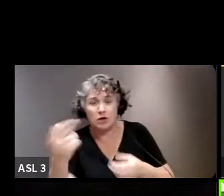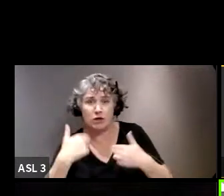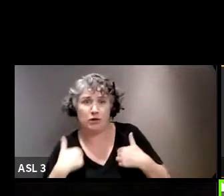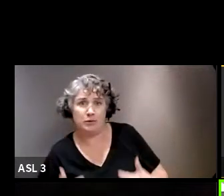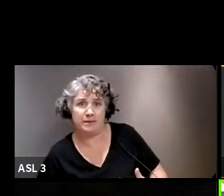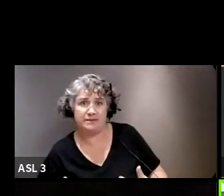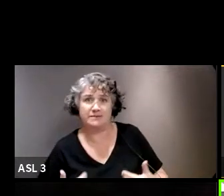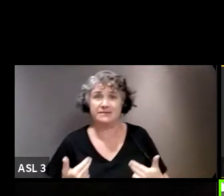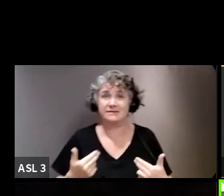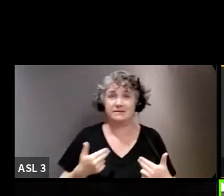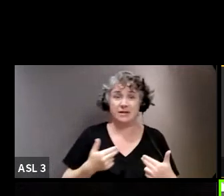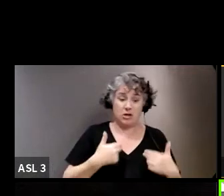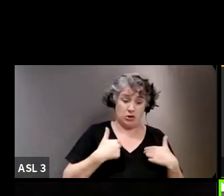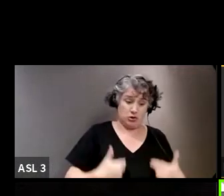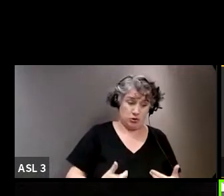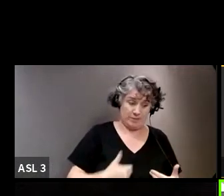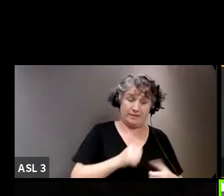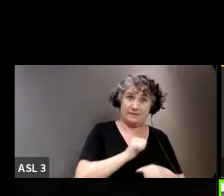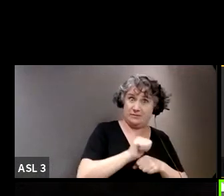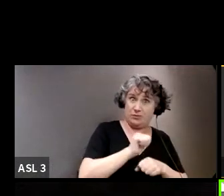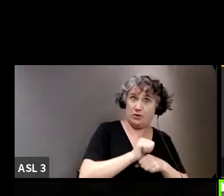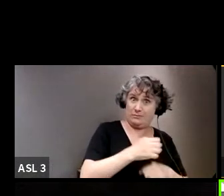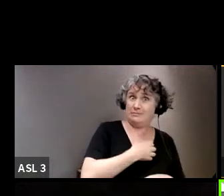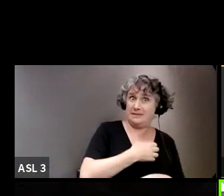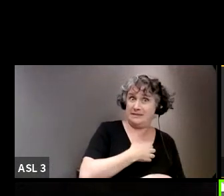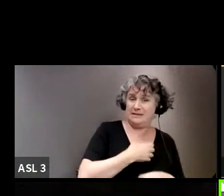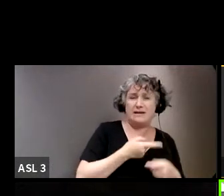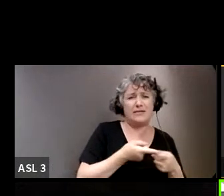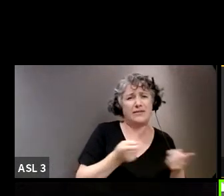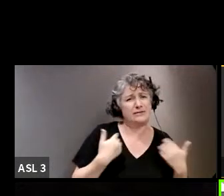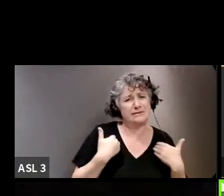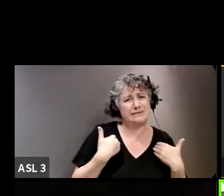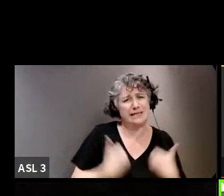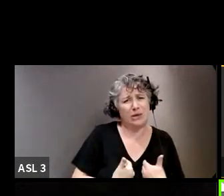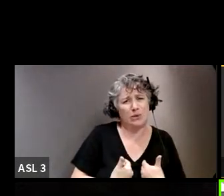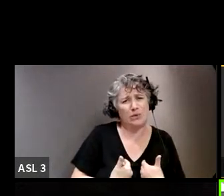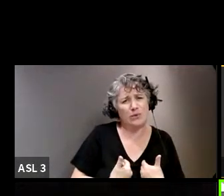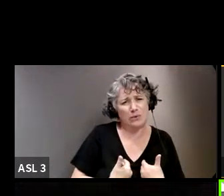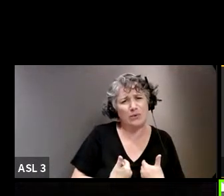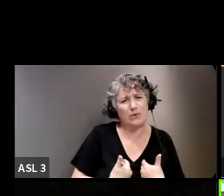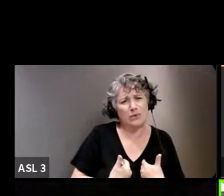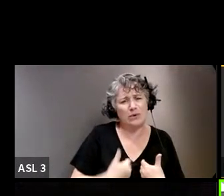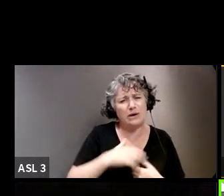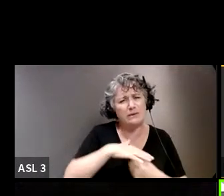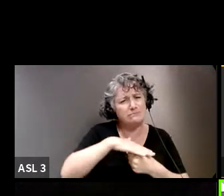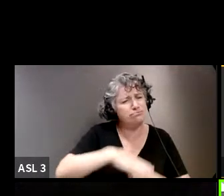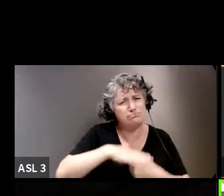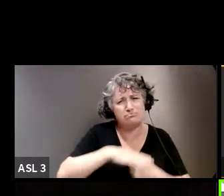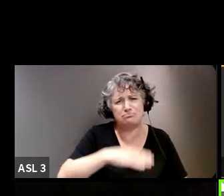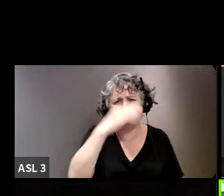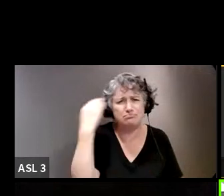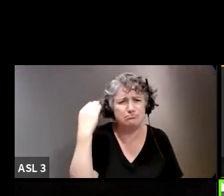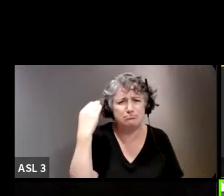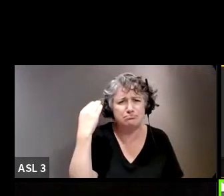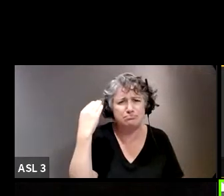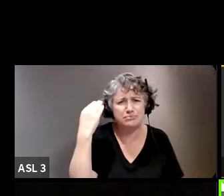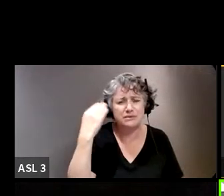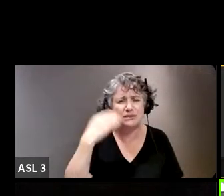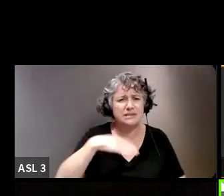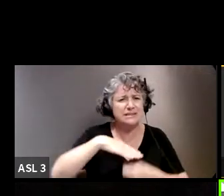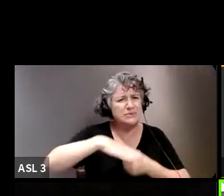we have human beings that work for you they're tired they're stressed they're under